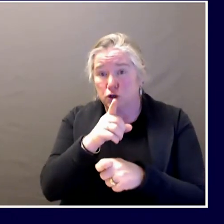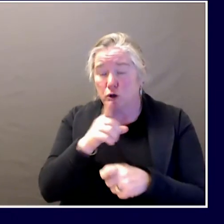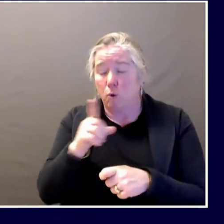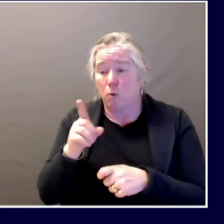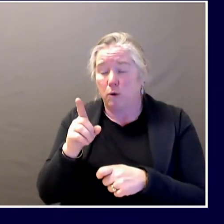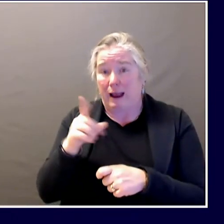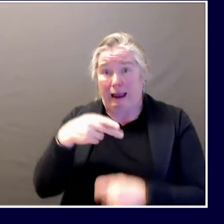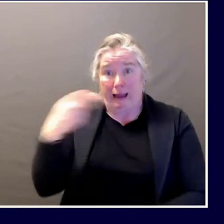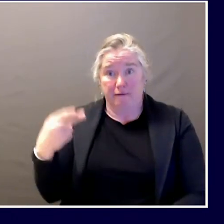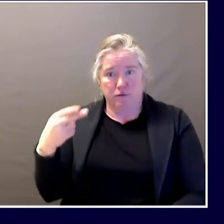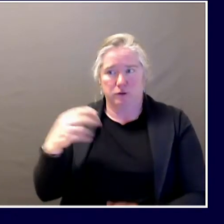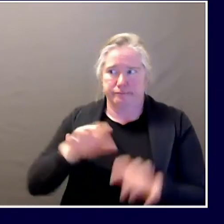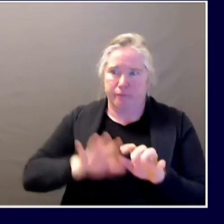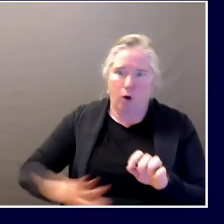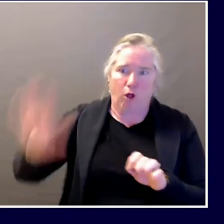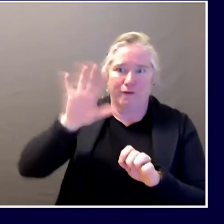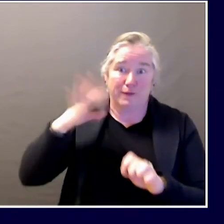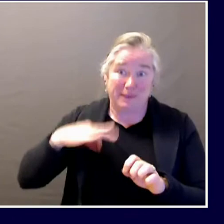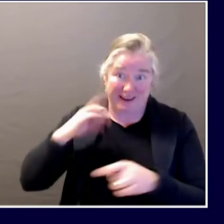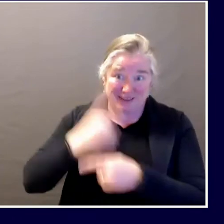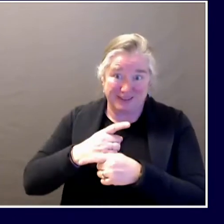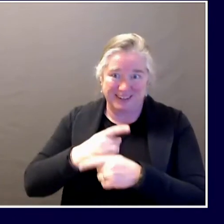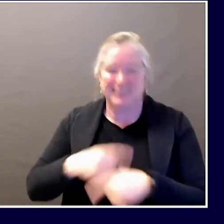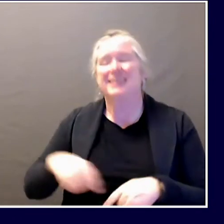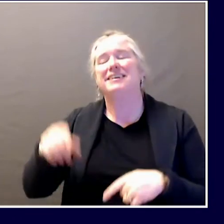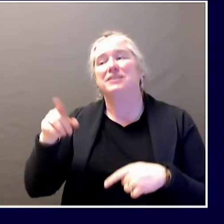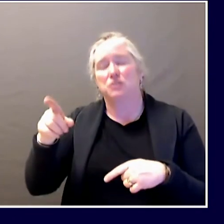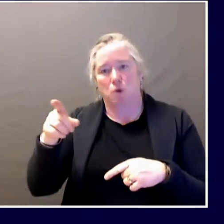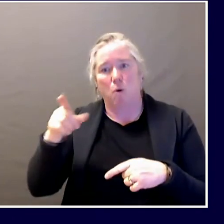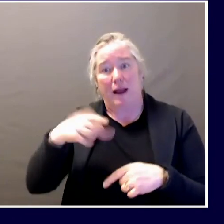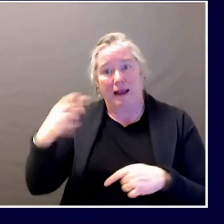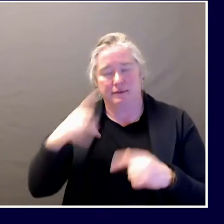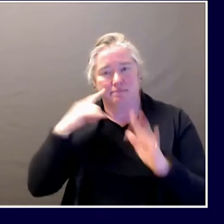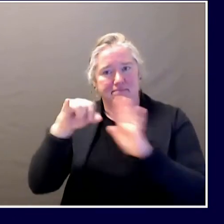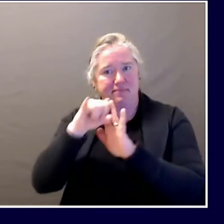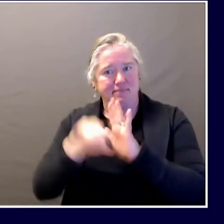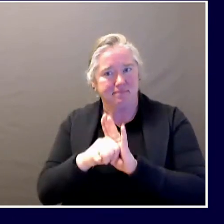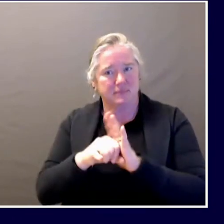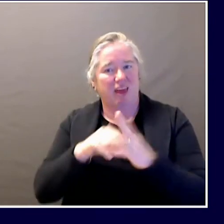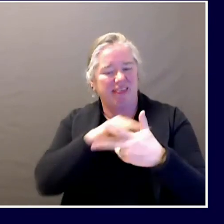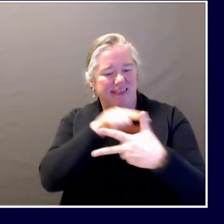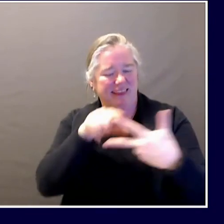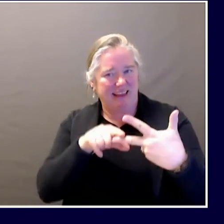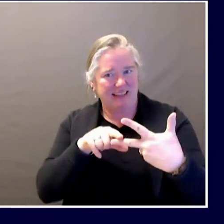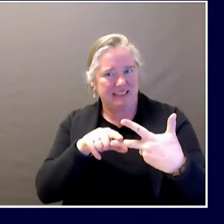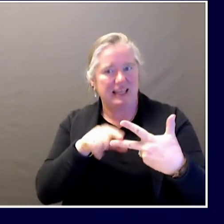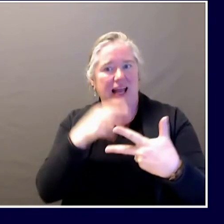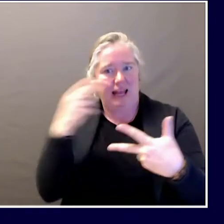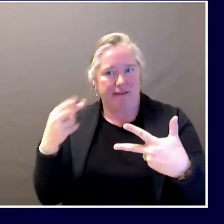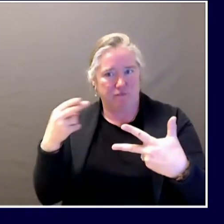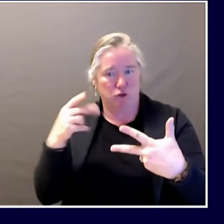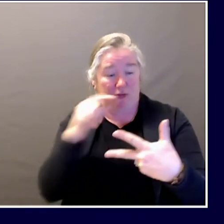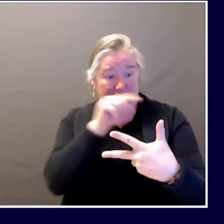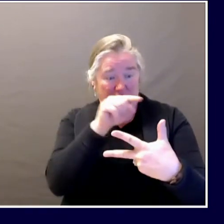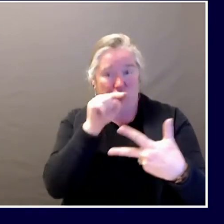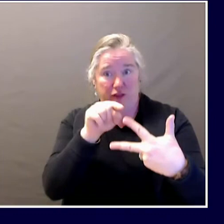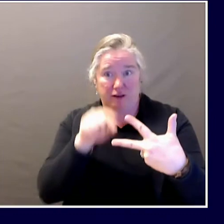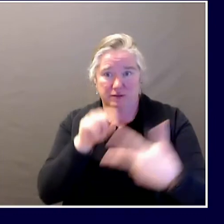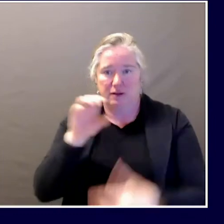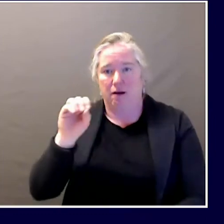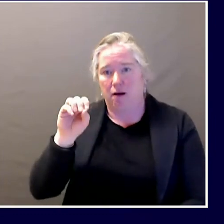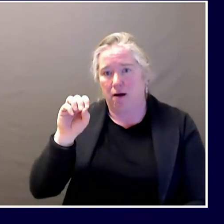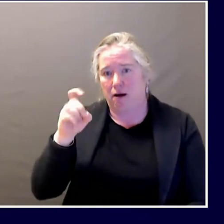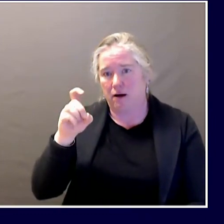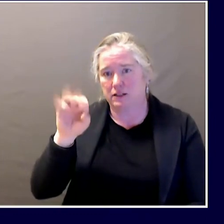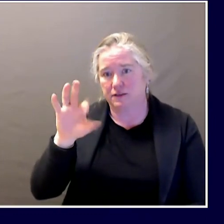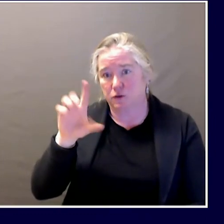locations, they are able to activate those locations that are in the counties that we have of concern. You're correct as